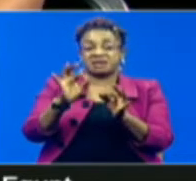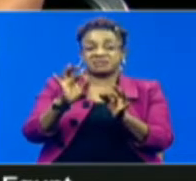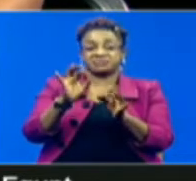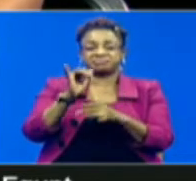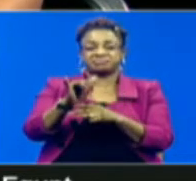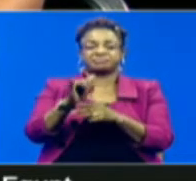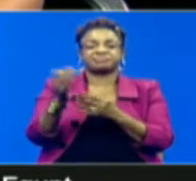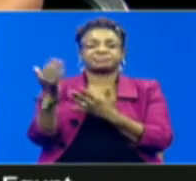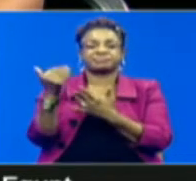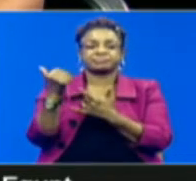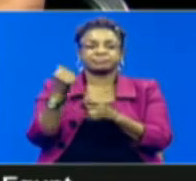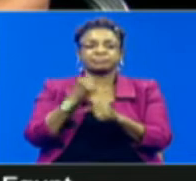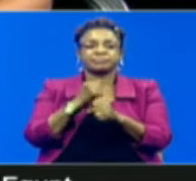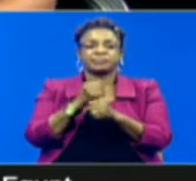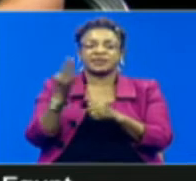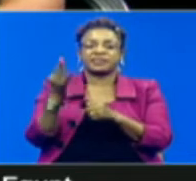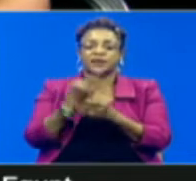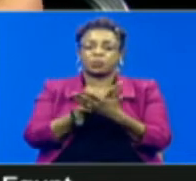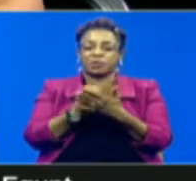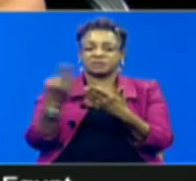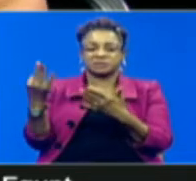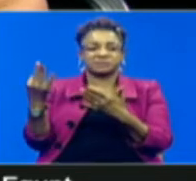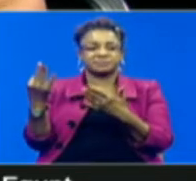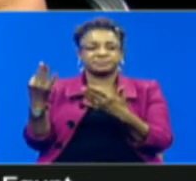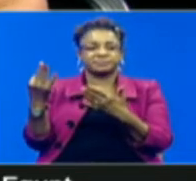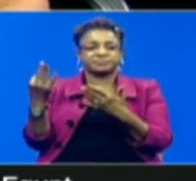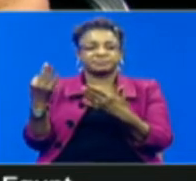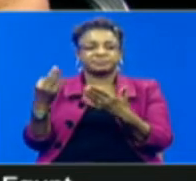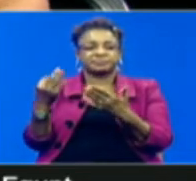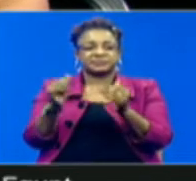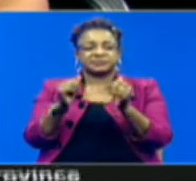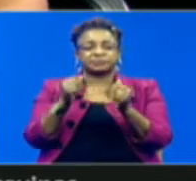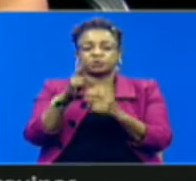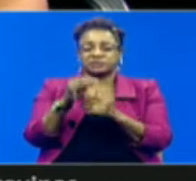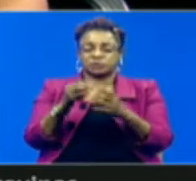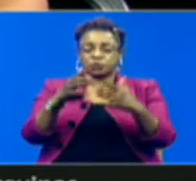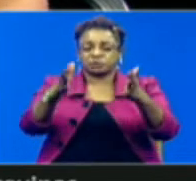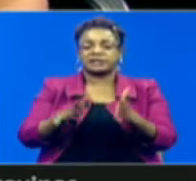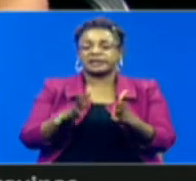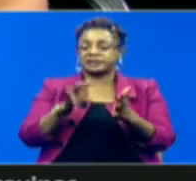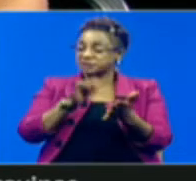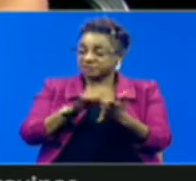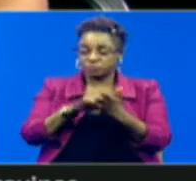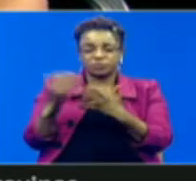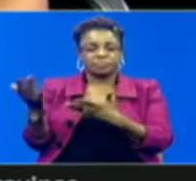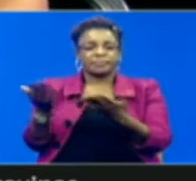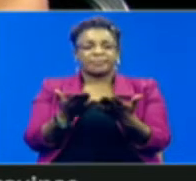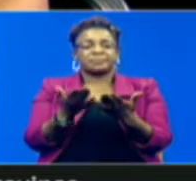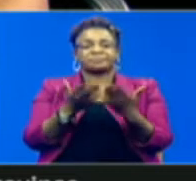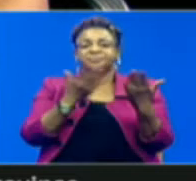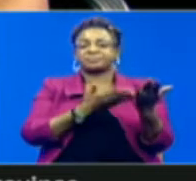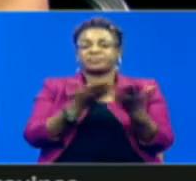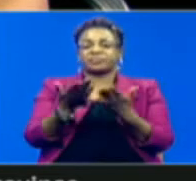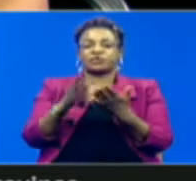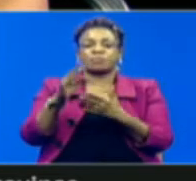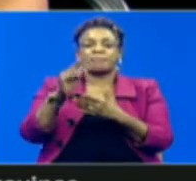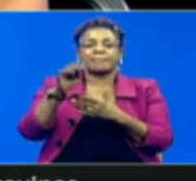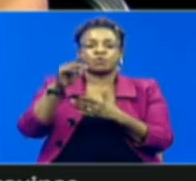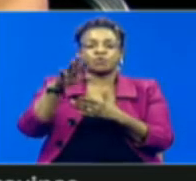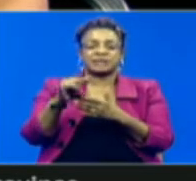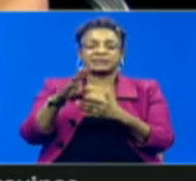expected to take at least 3 weeks. 10 containers of the grain that was unfit for human consumption were transported to the Bamburi